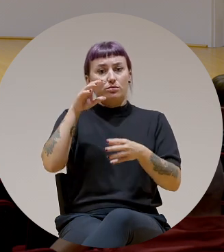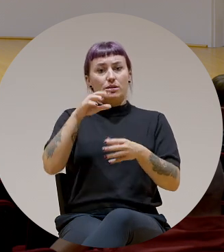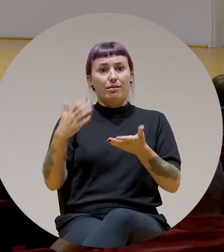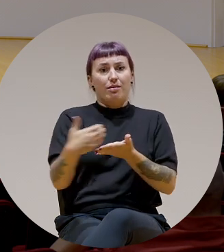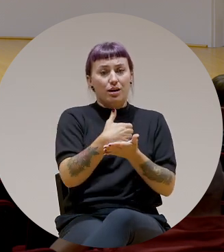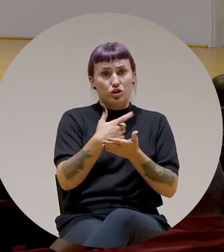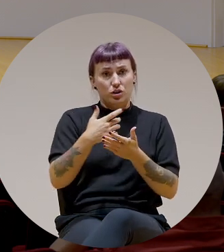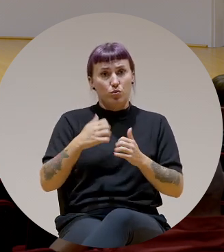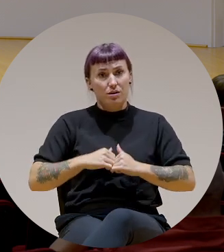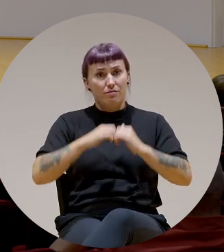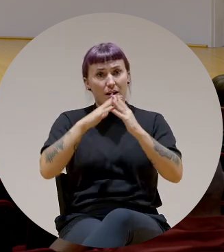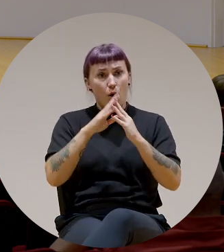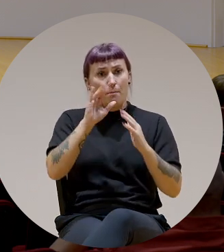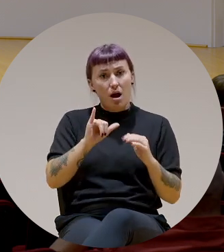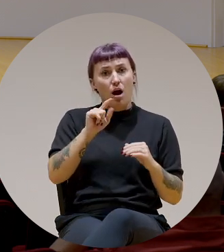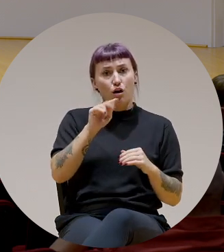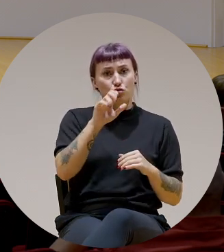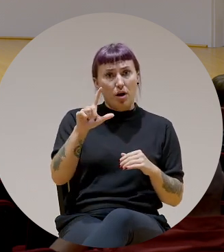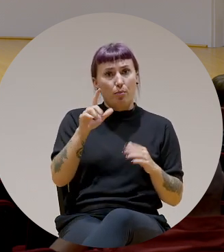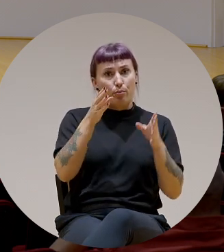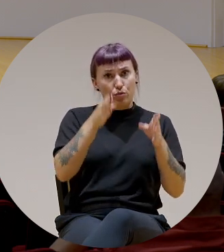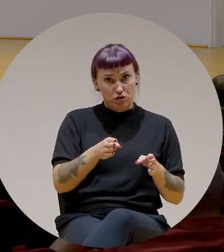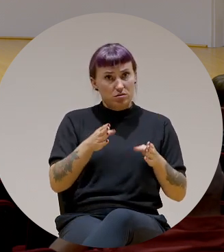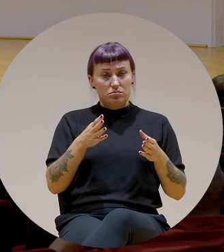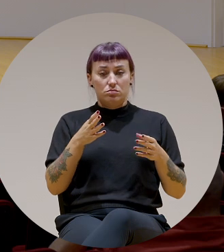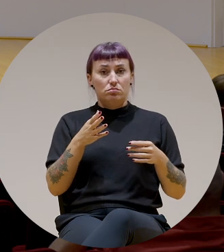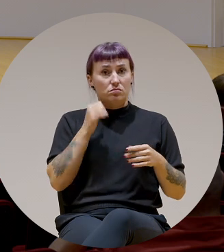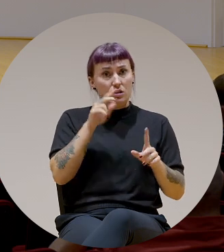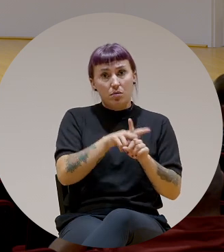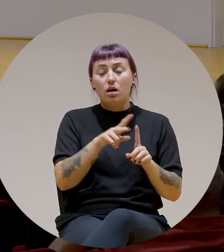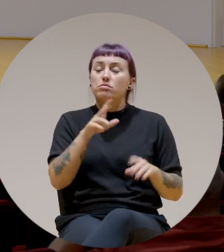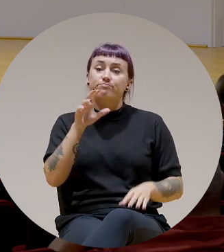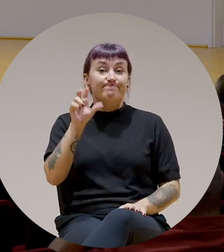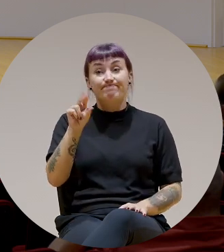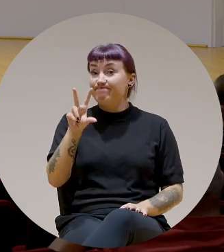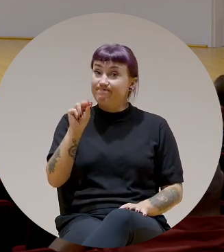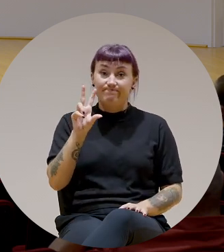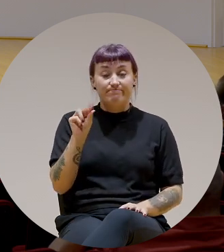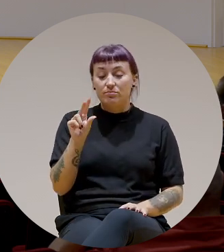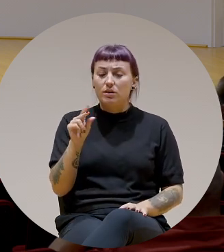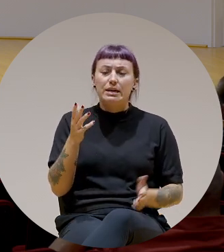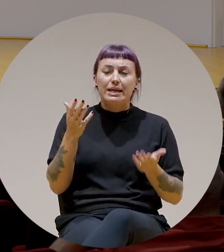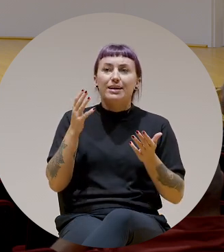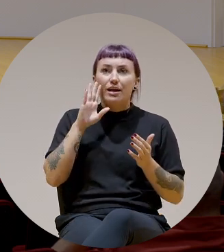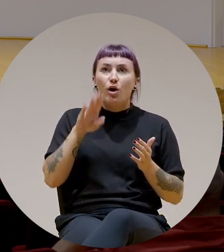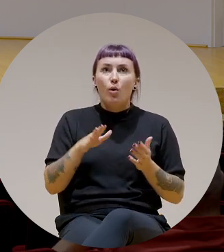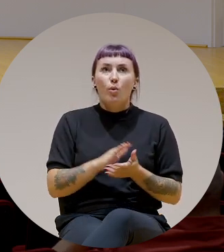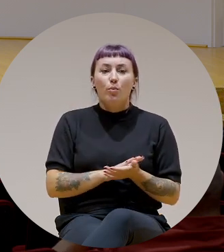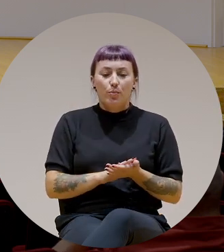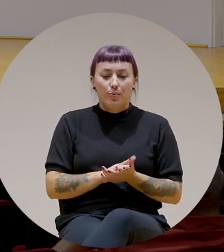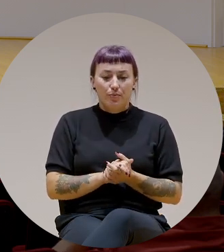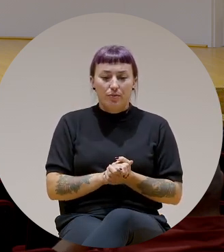collection was started by Nope. a tribal member? Nope. Interesting. No. Yeah. And